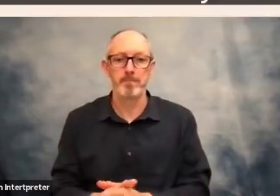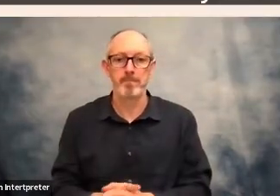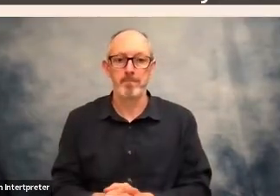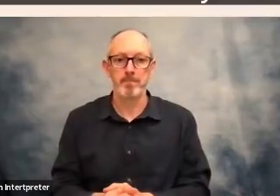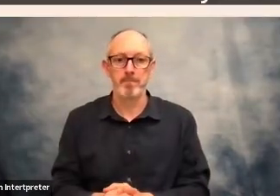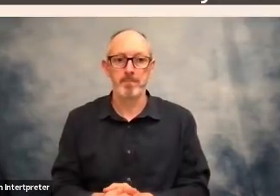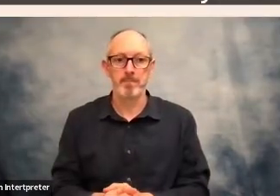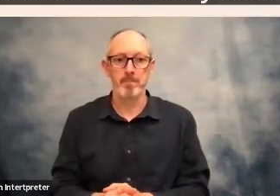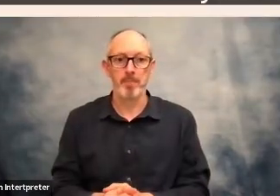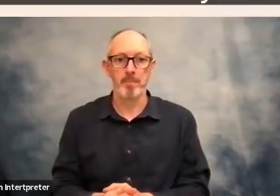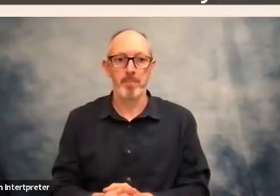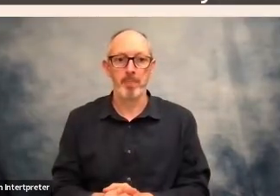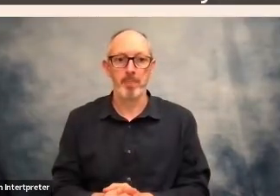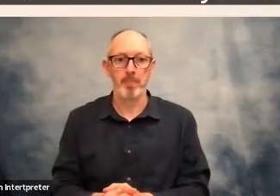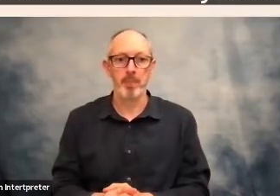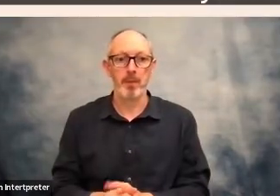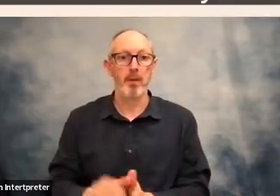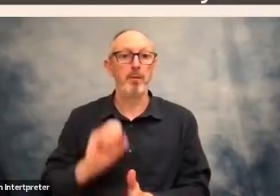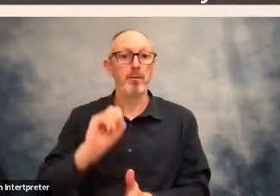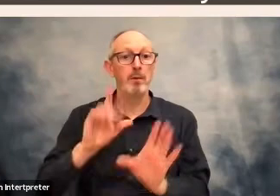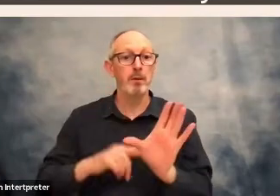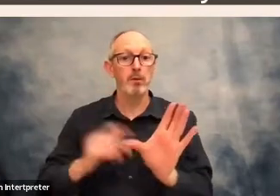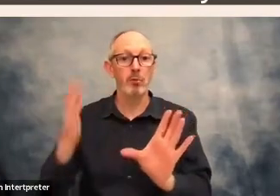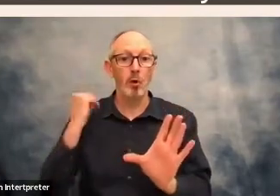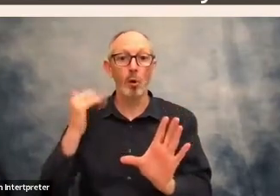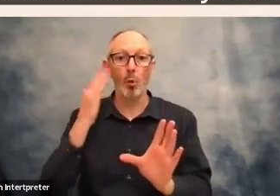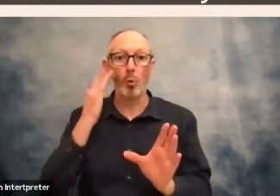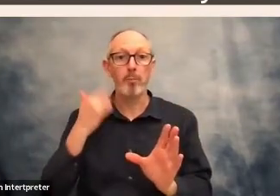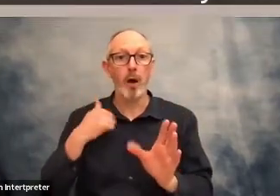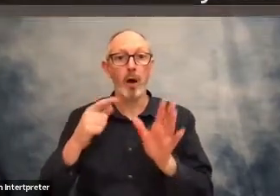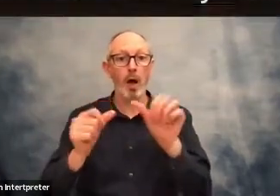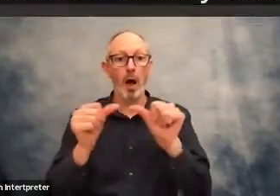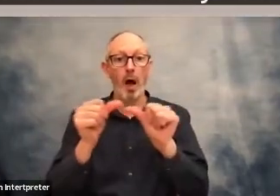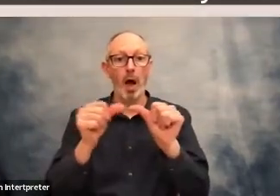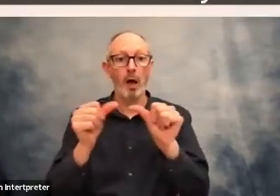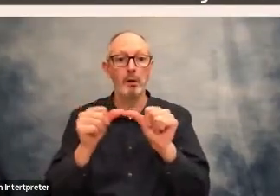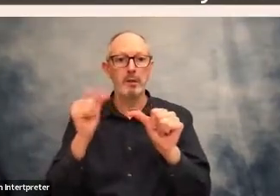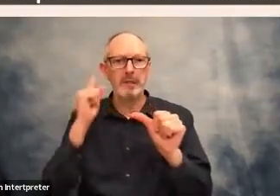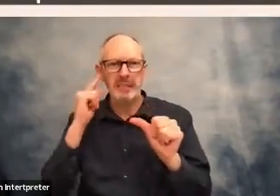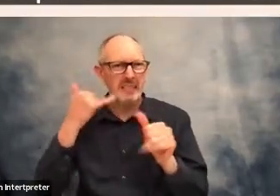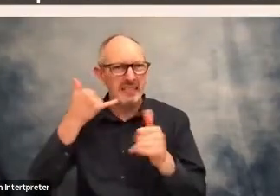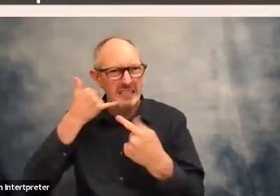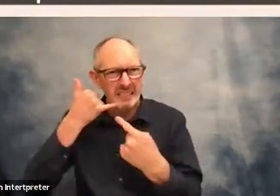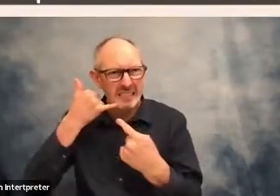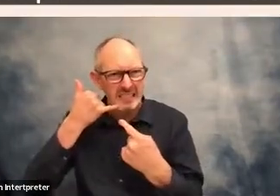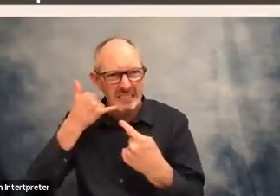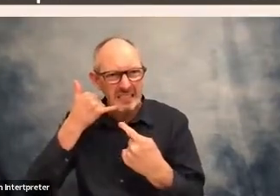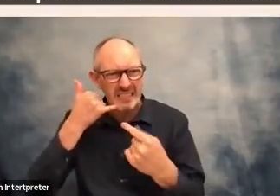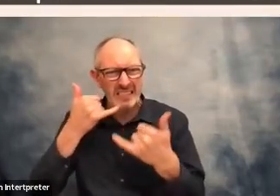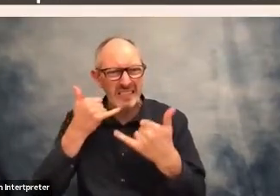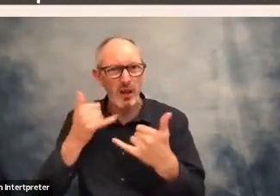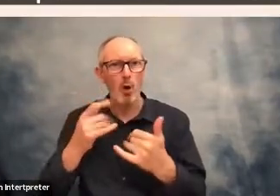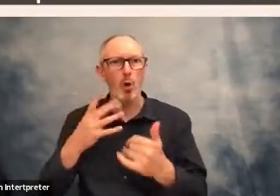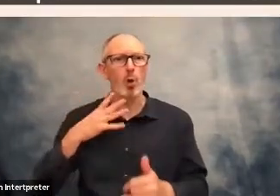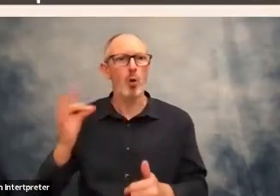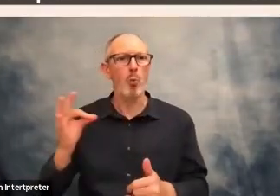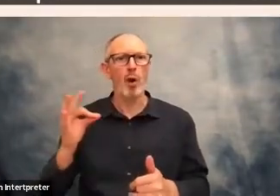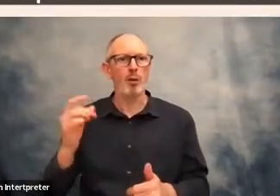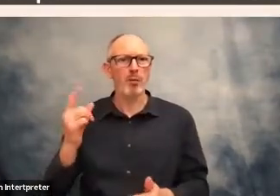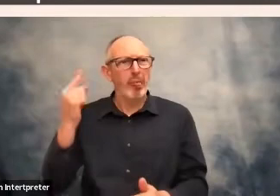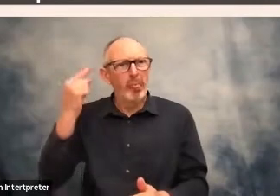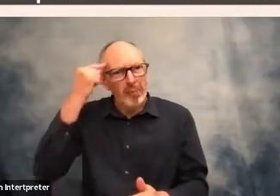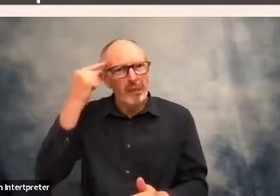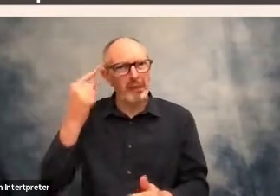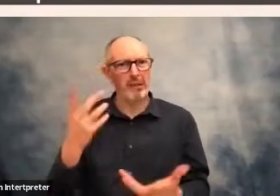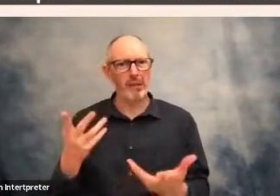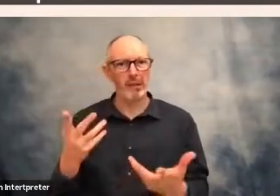10 years ago, when my aunt was struggling with her phone, she bursts out, "Why can't I just think of what I want to do and it just happens?" Recent